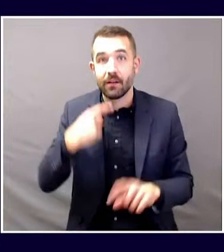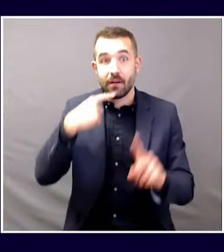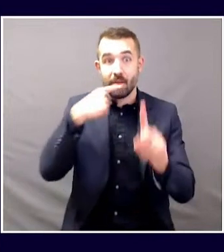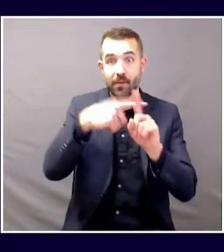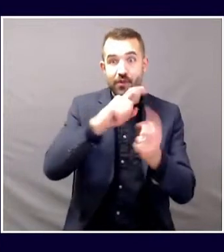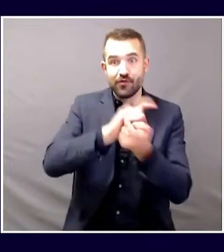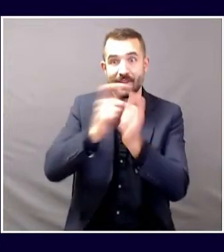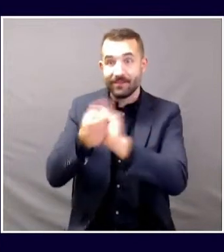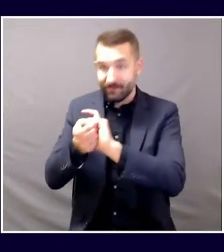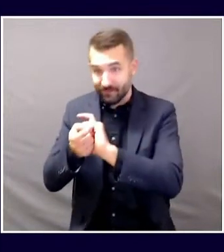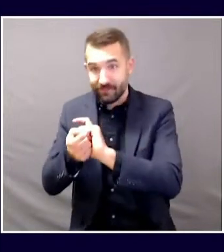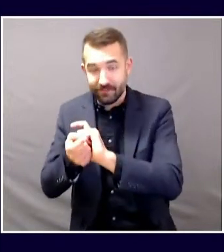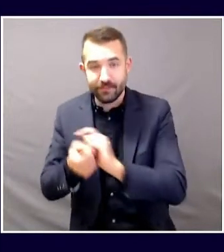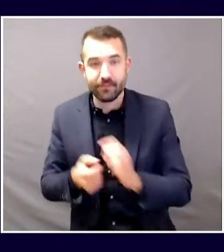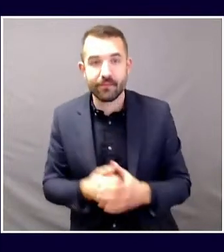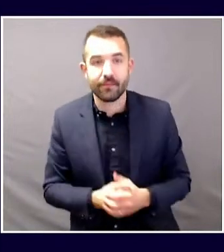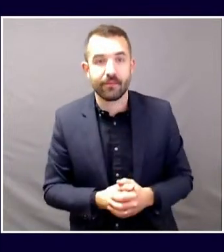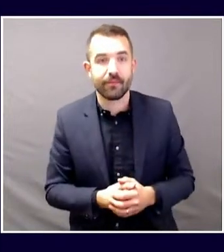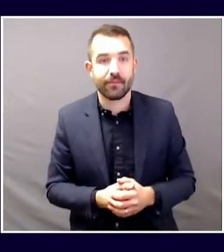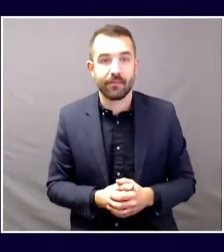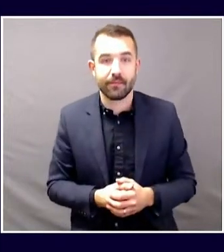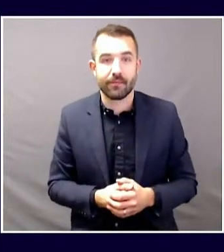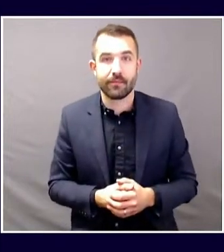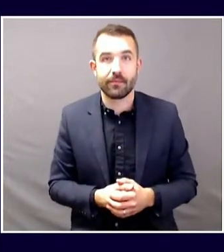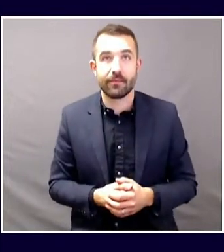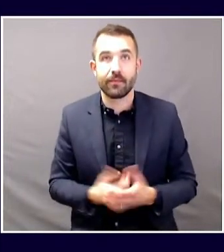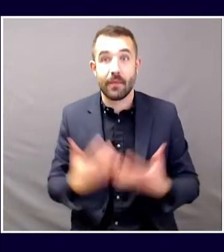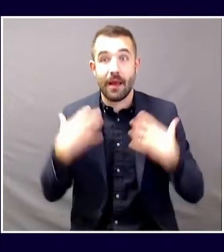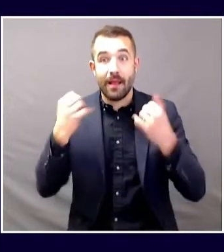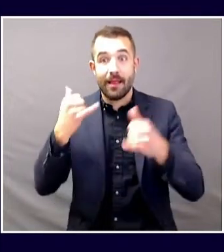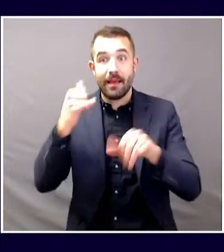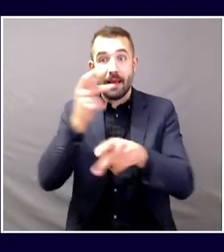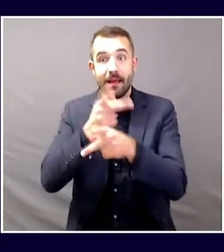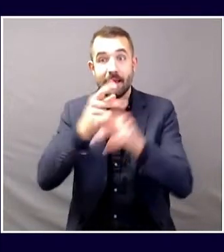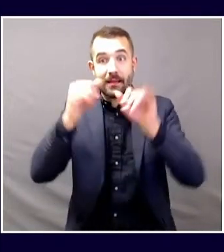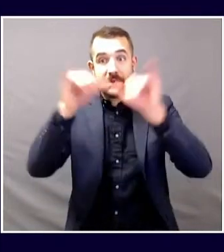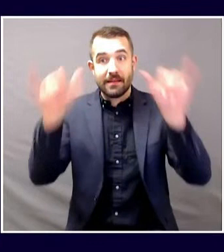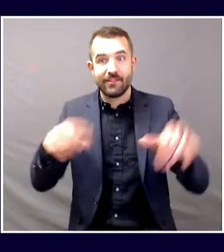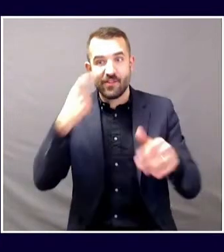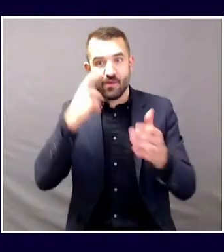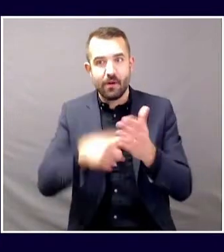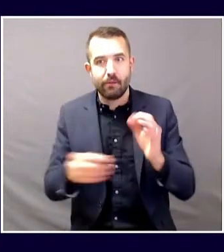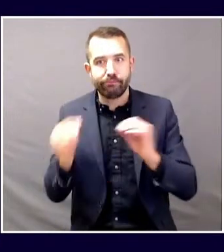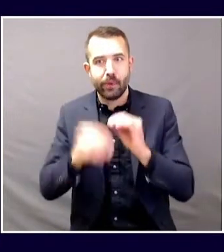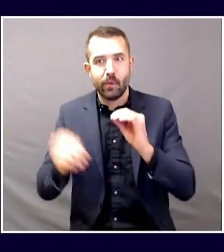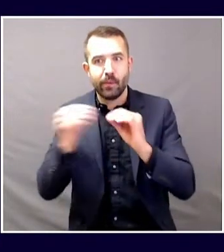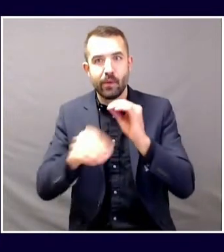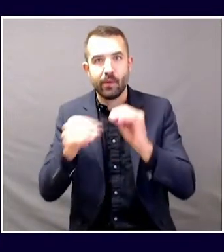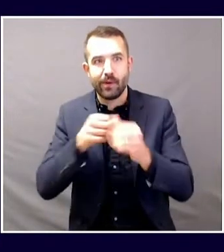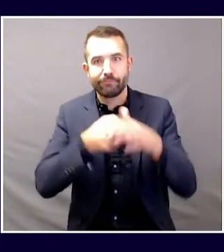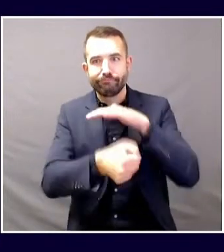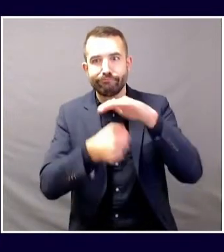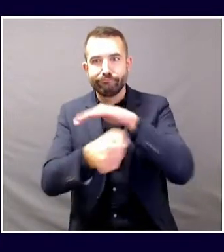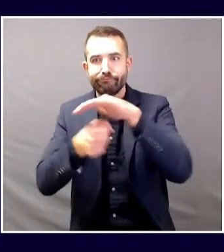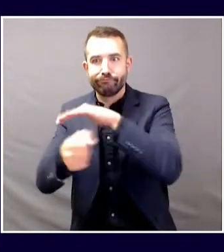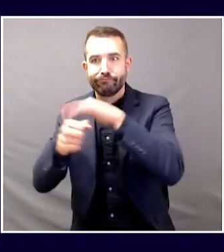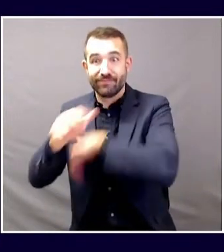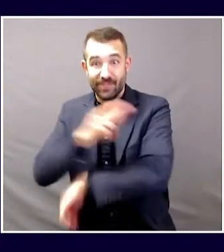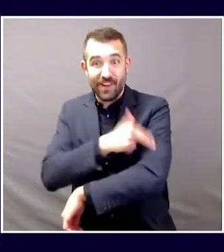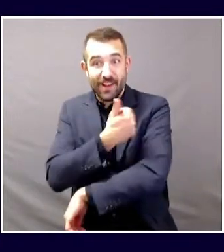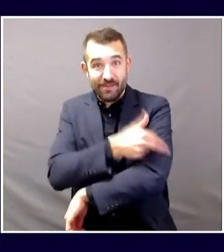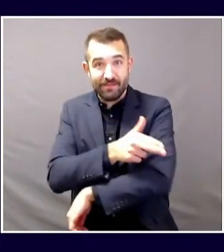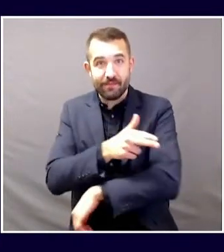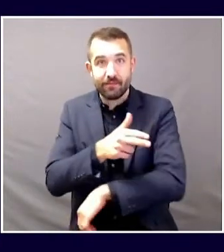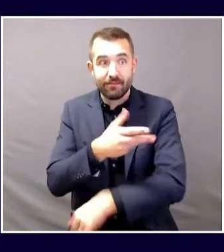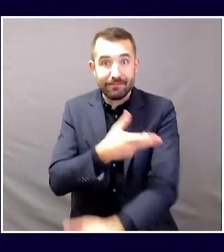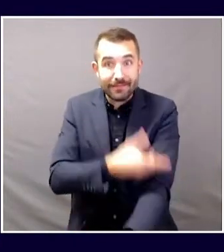Now, our healthcare system is seeing significant increases in patients. Labs are working beyond capacity, all